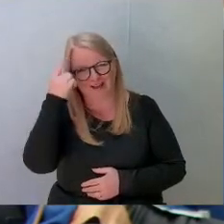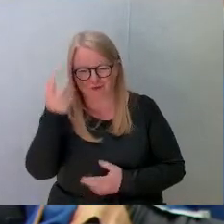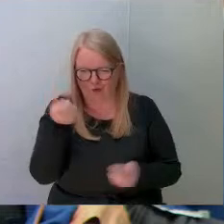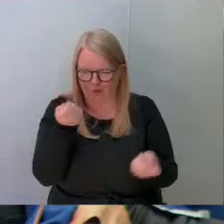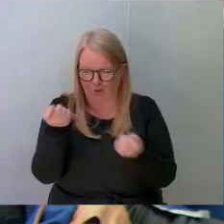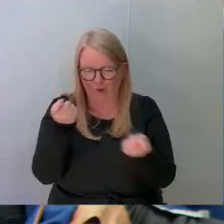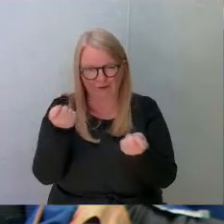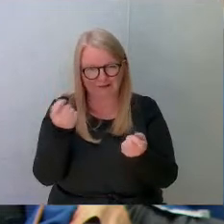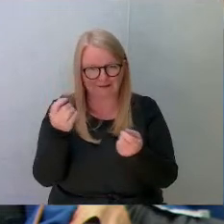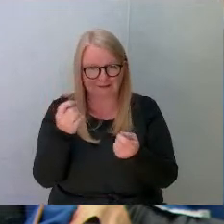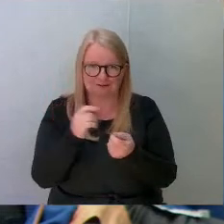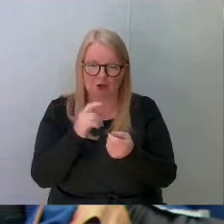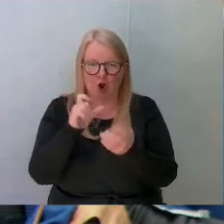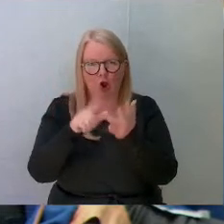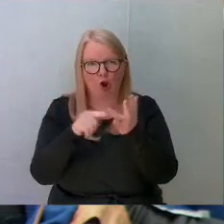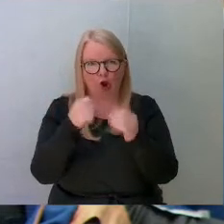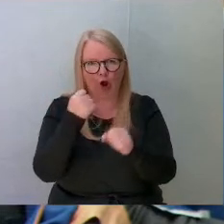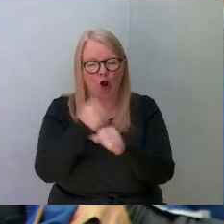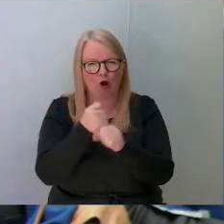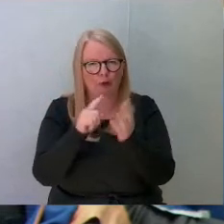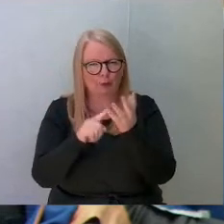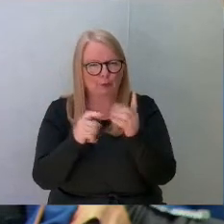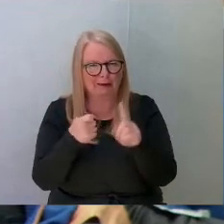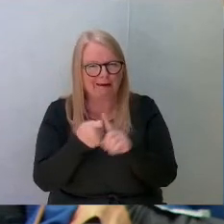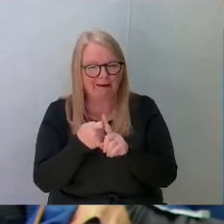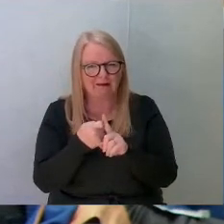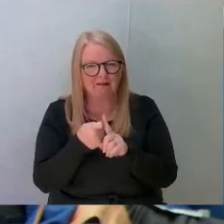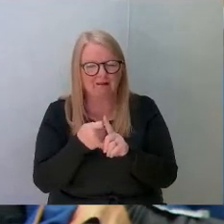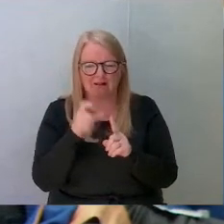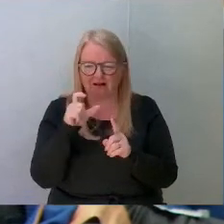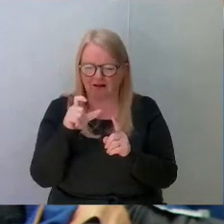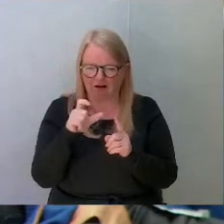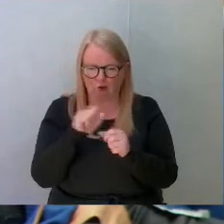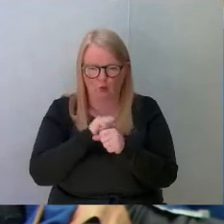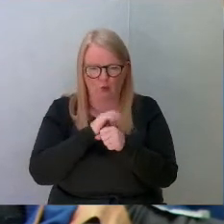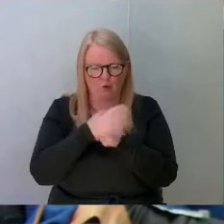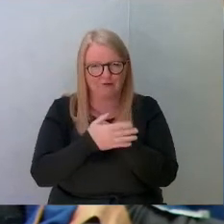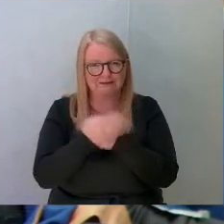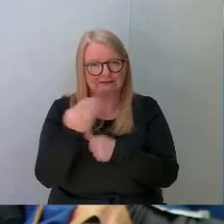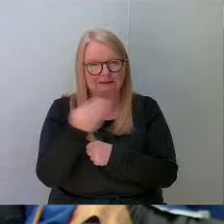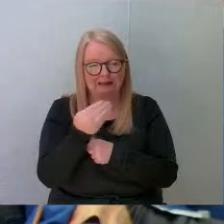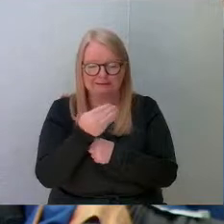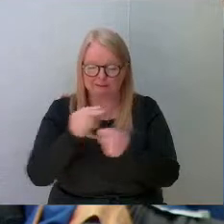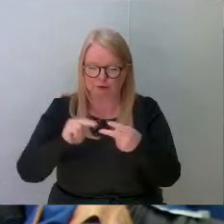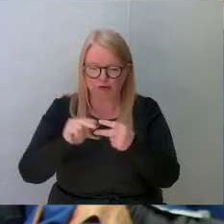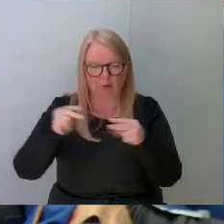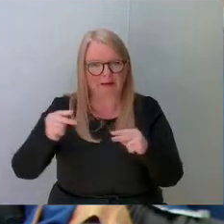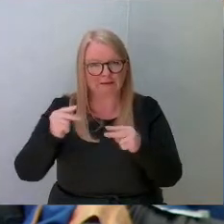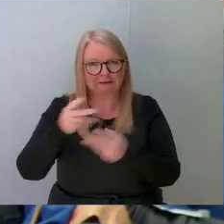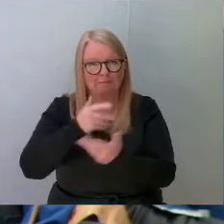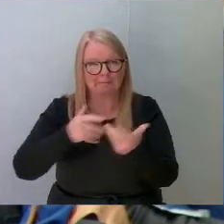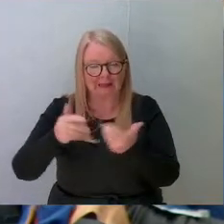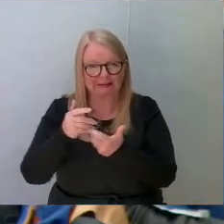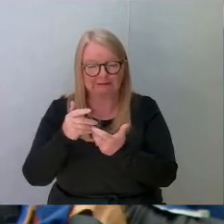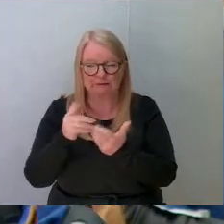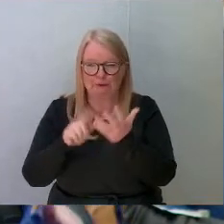power behind COG UK, which stands for the COVID-19 Genomics UK